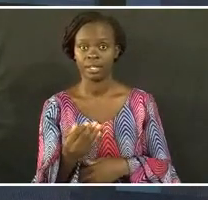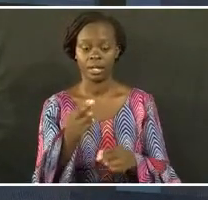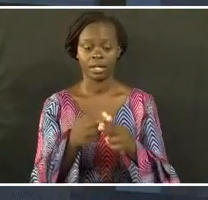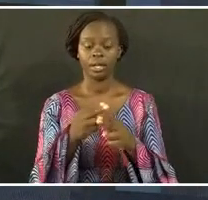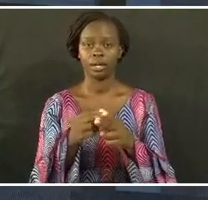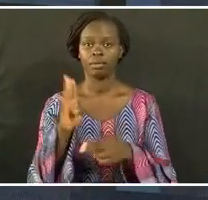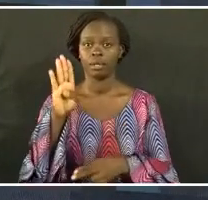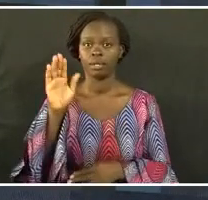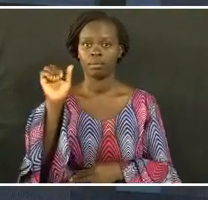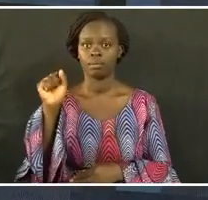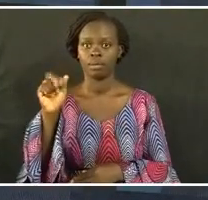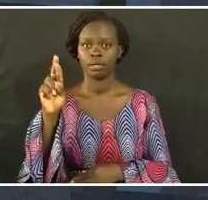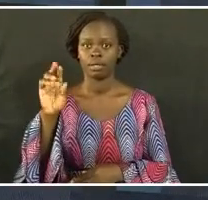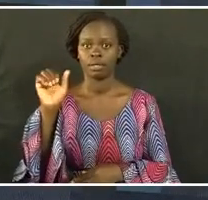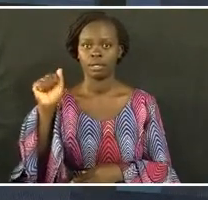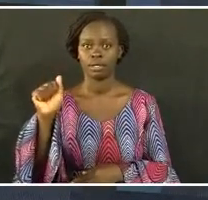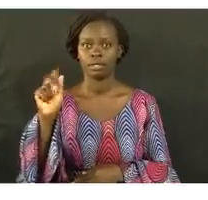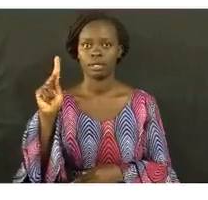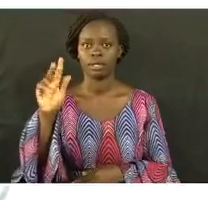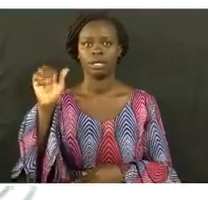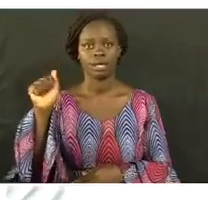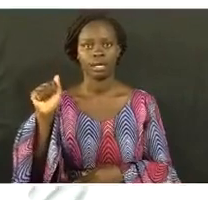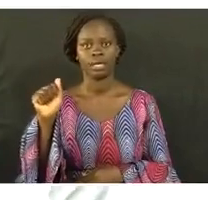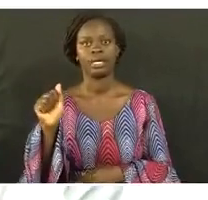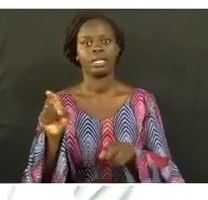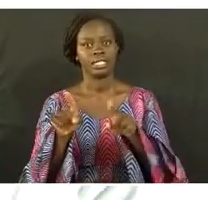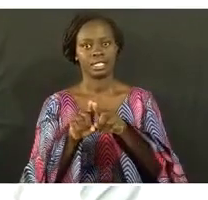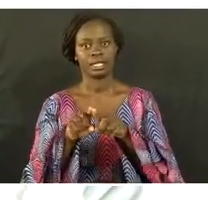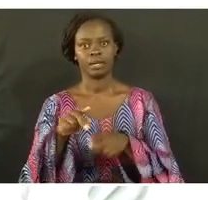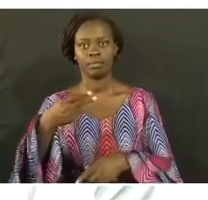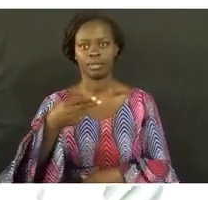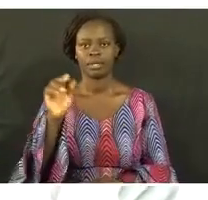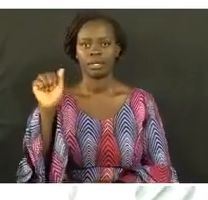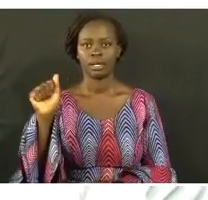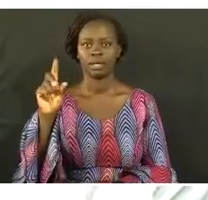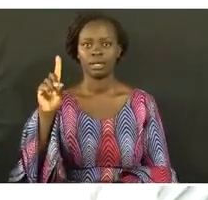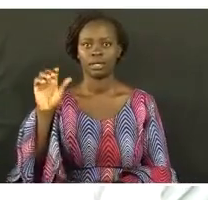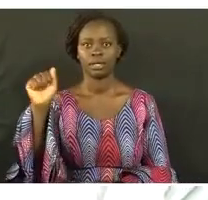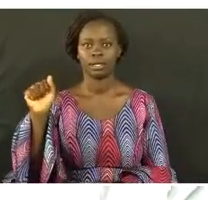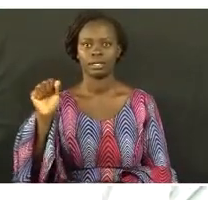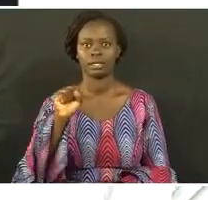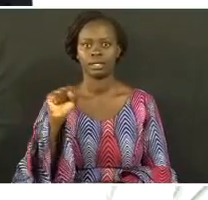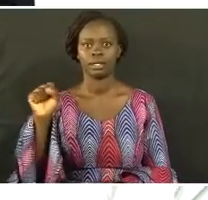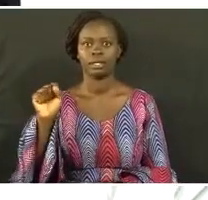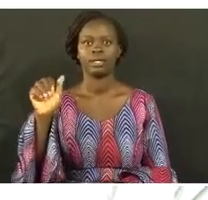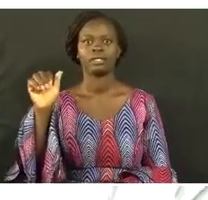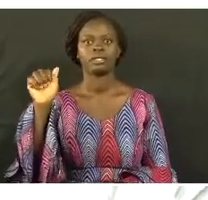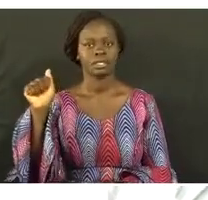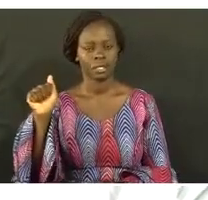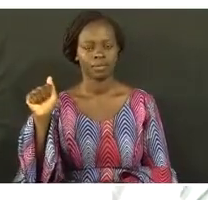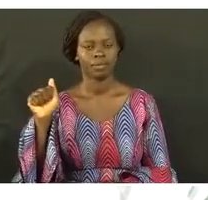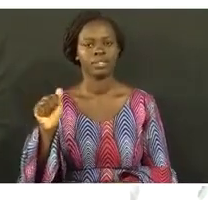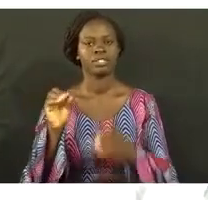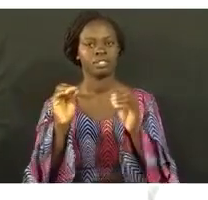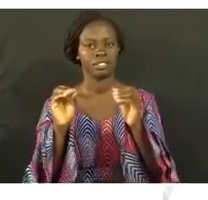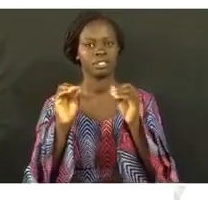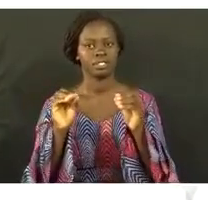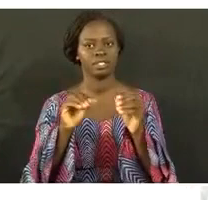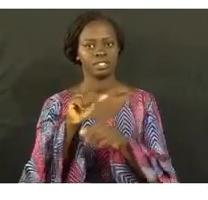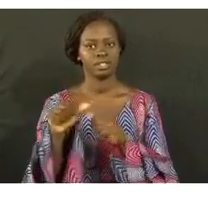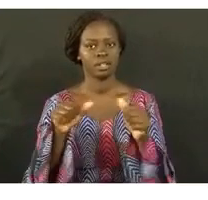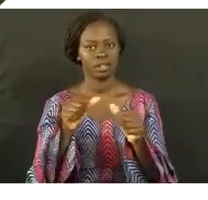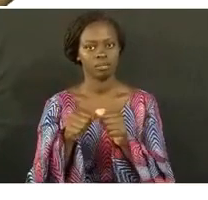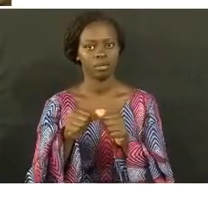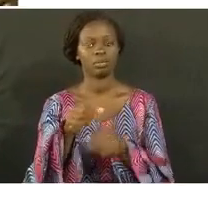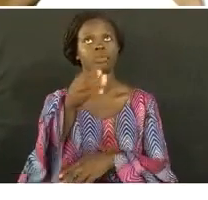and tell us about God's love. Because it is God's love that makes us happy. It is God's love